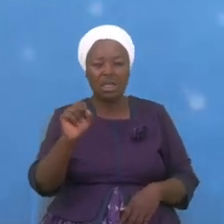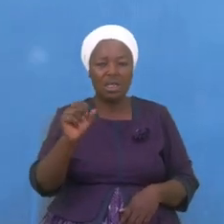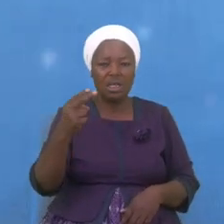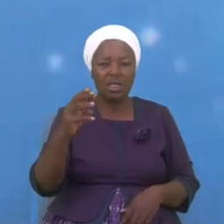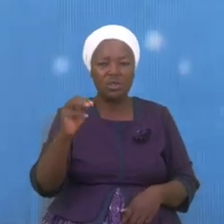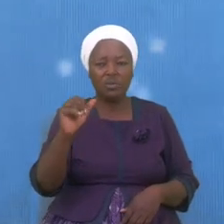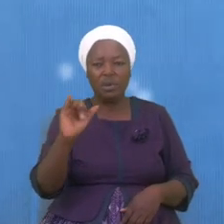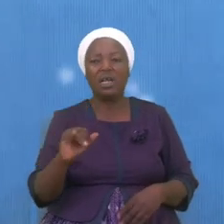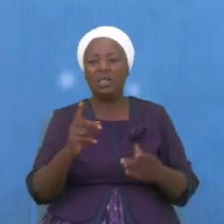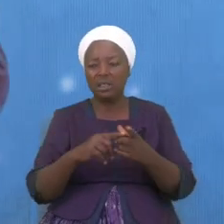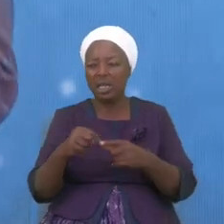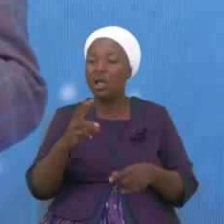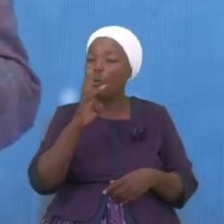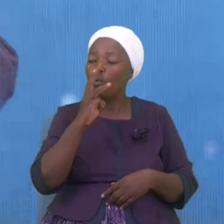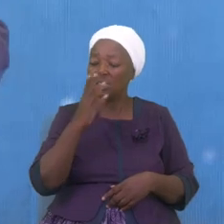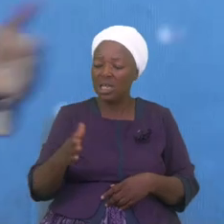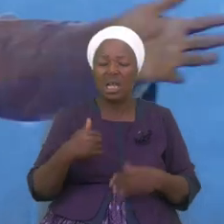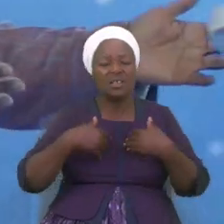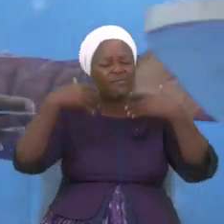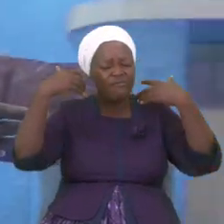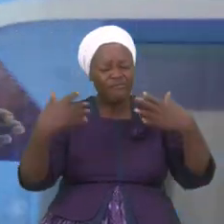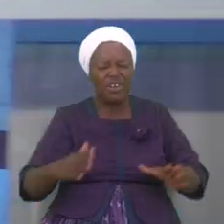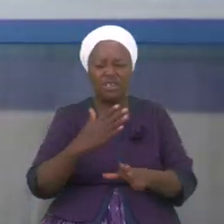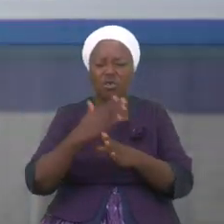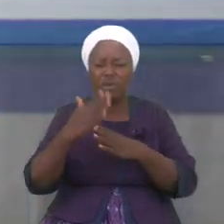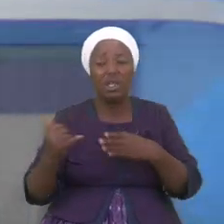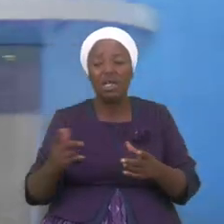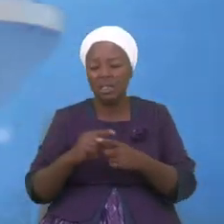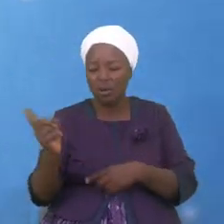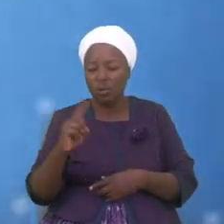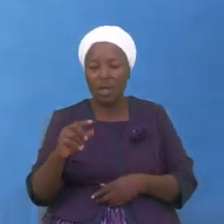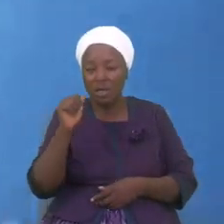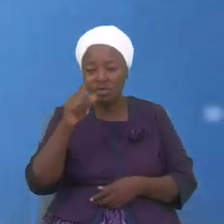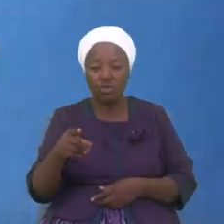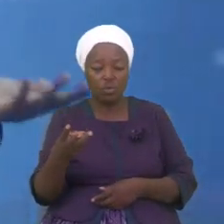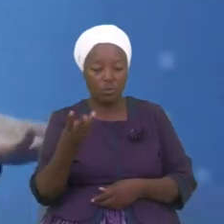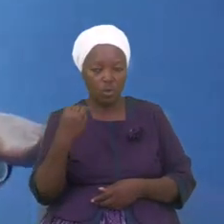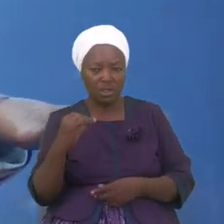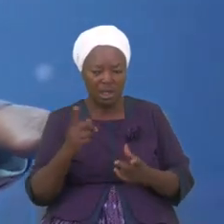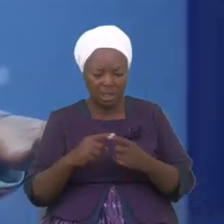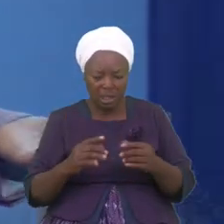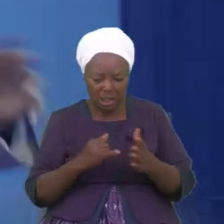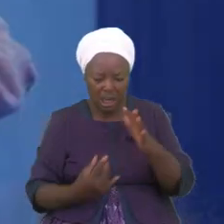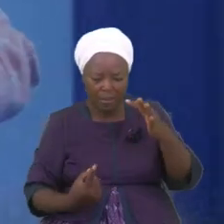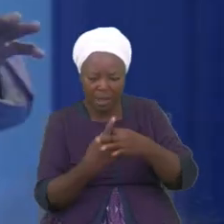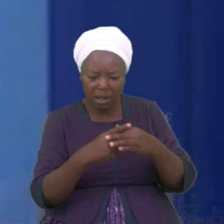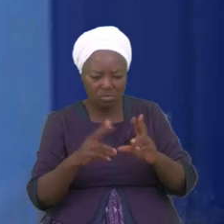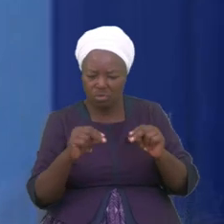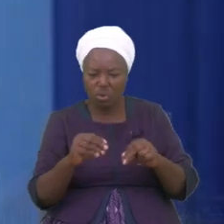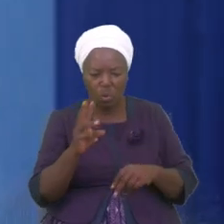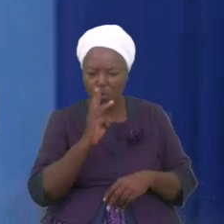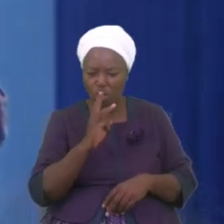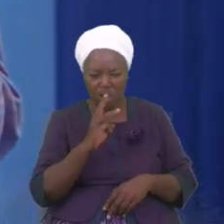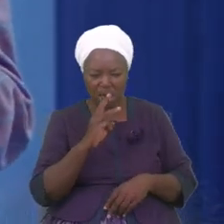had totally finished. And where she was, it appeared there was no water. The goodness of